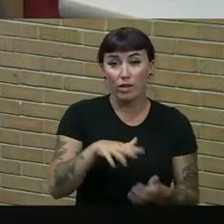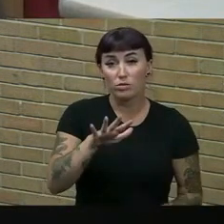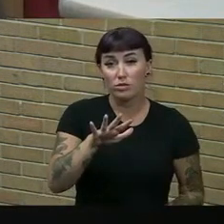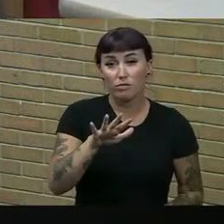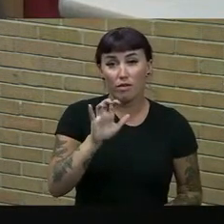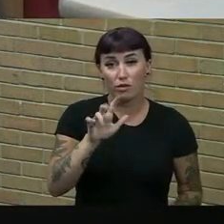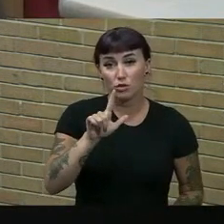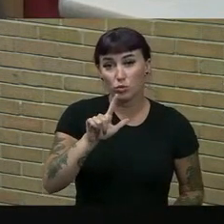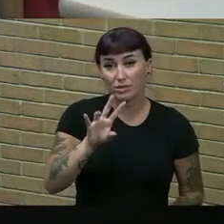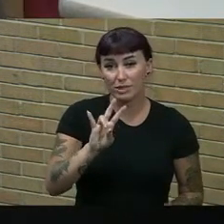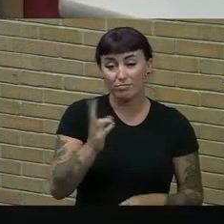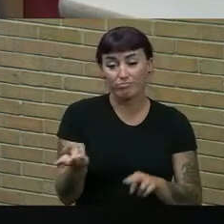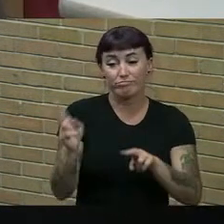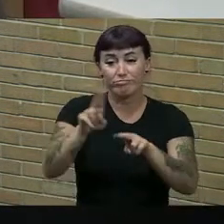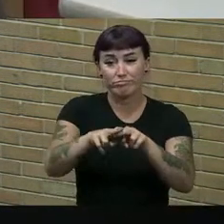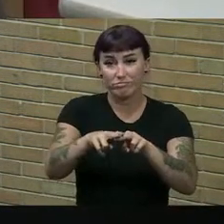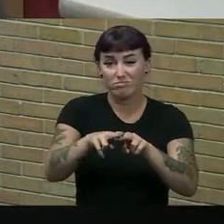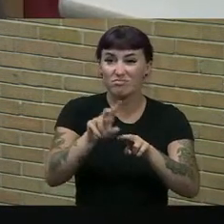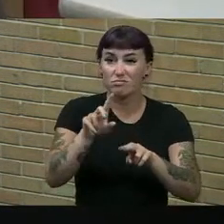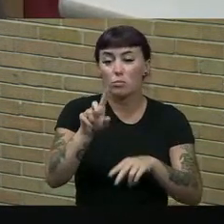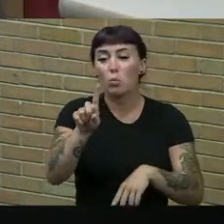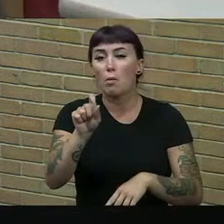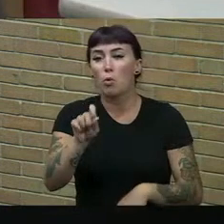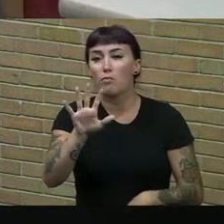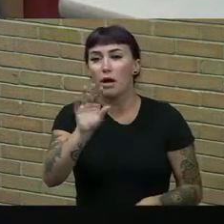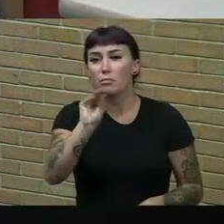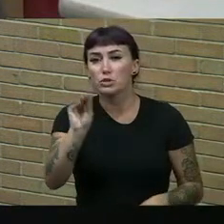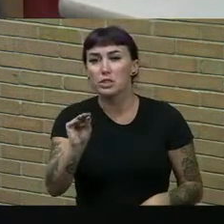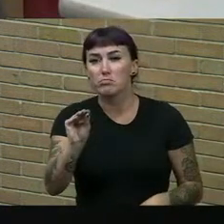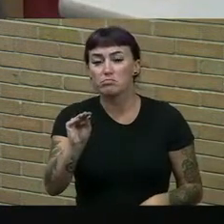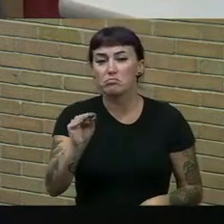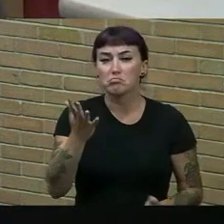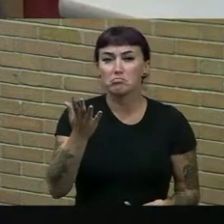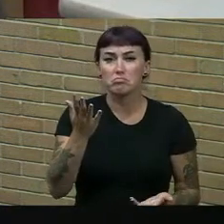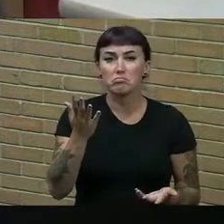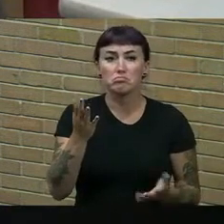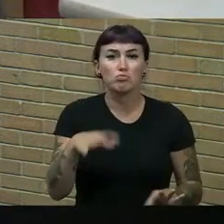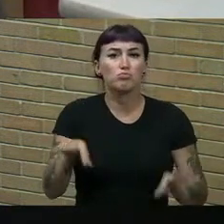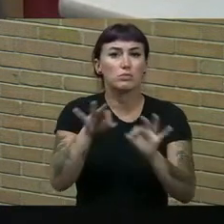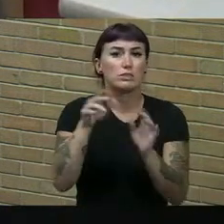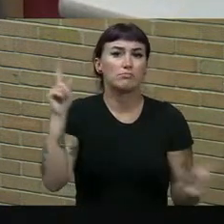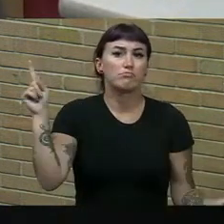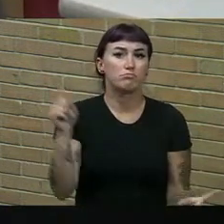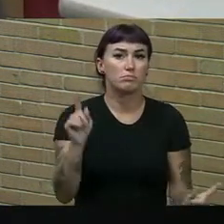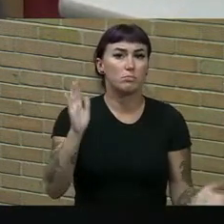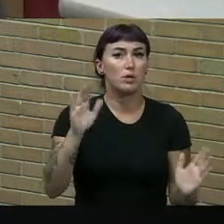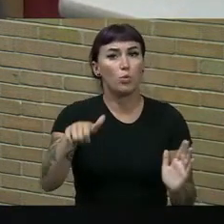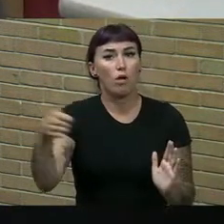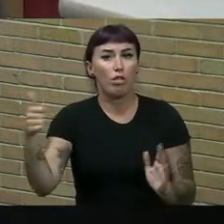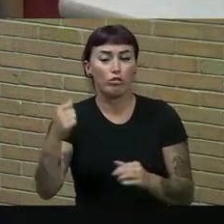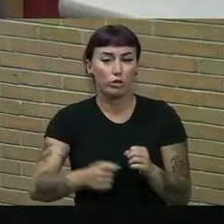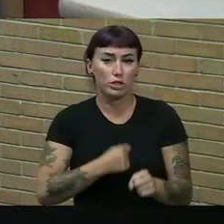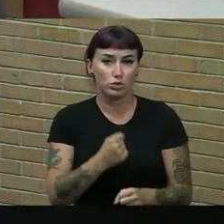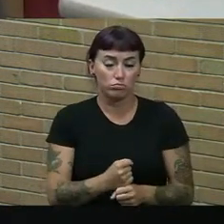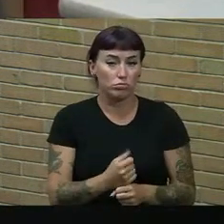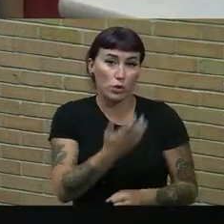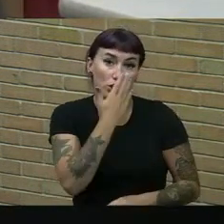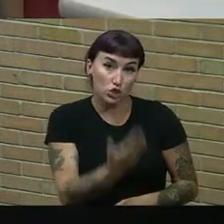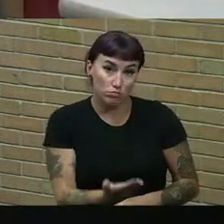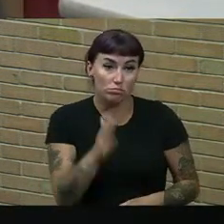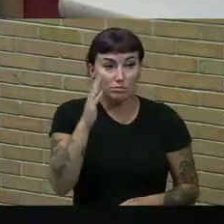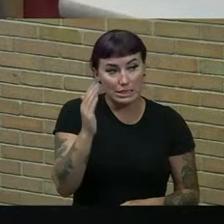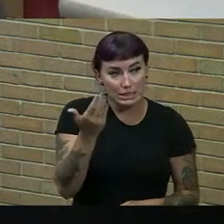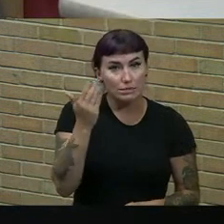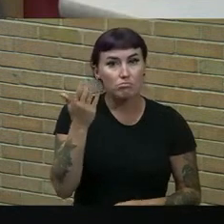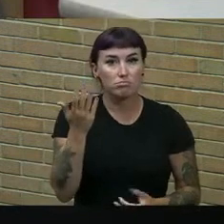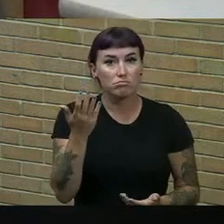3,527, which is an increase of only 1.5%, which is a significant reduction than other years, which is good. Sounds like we're